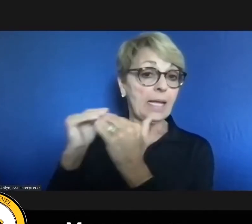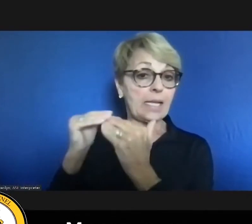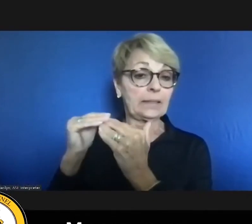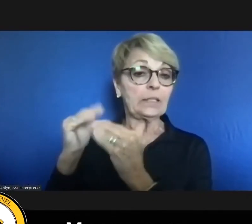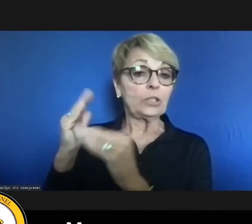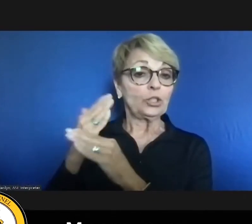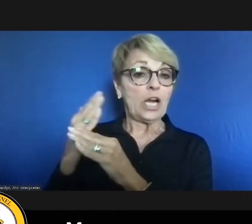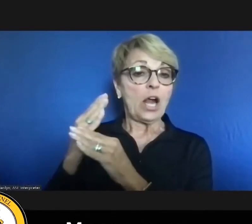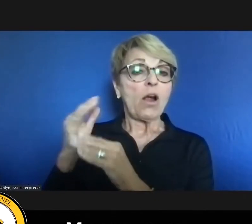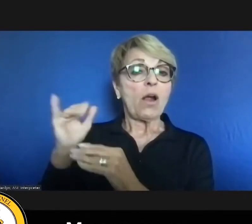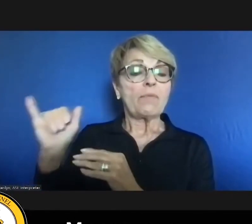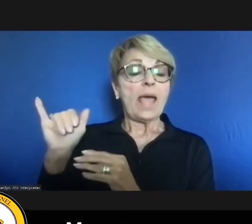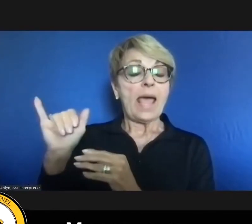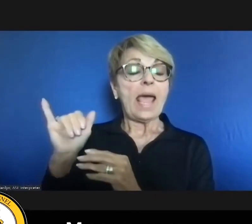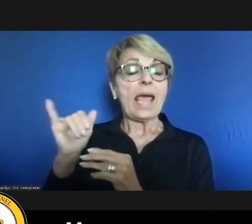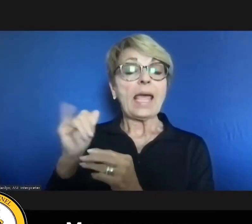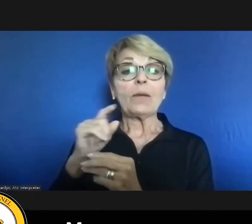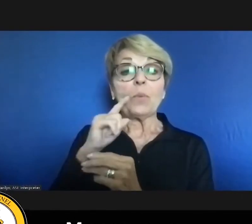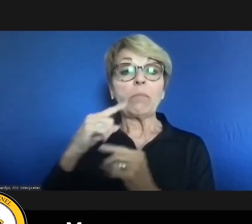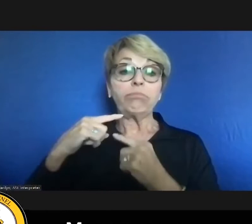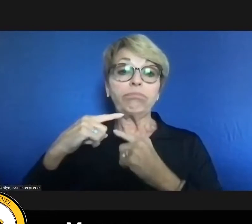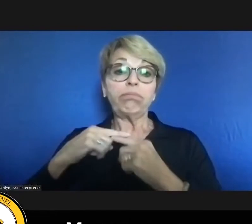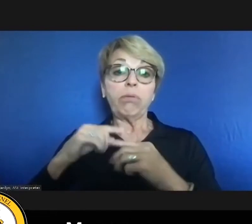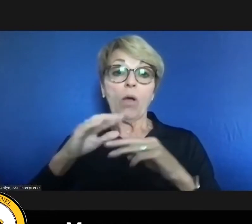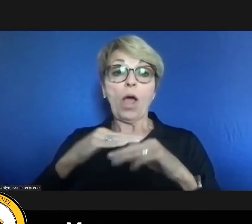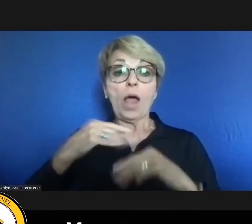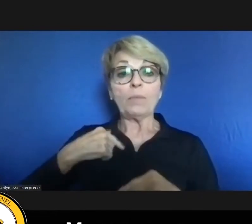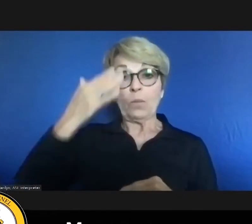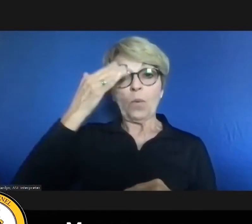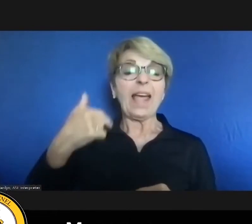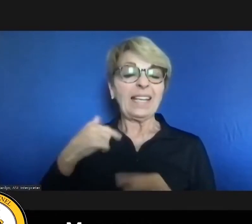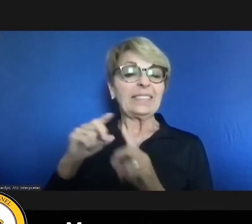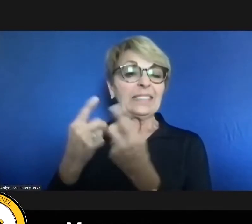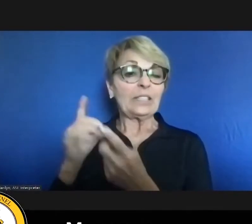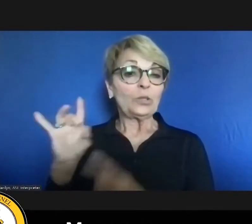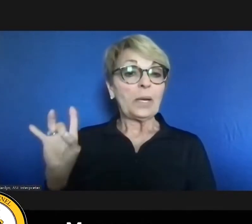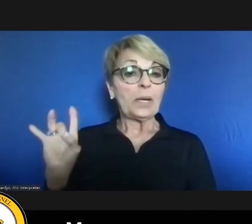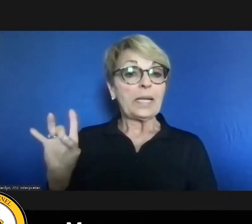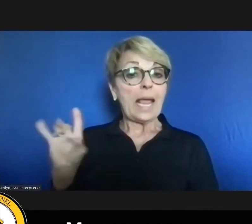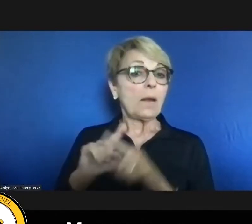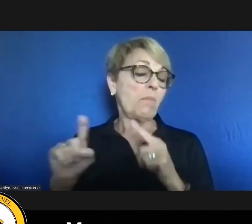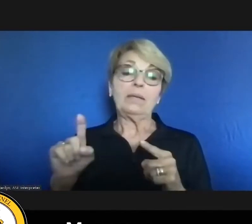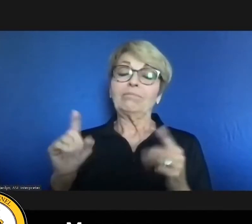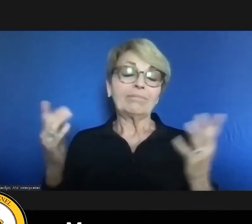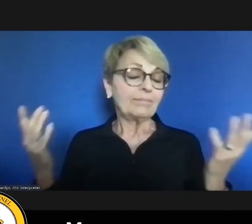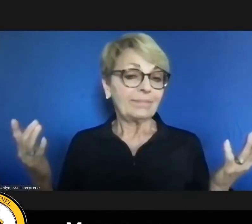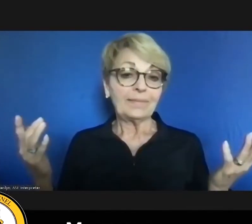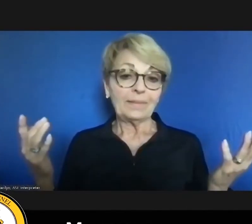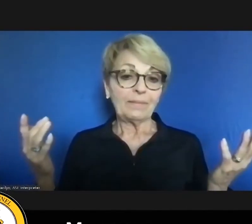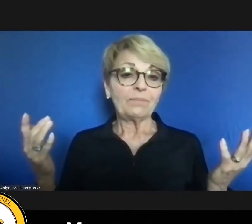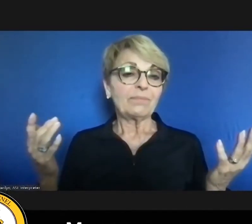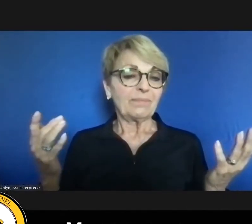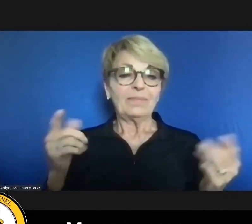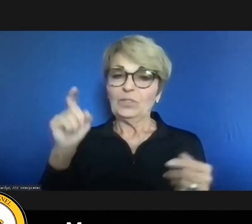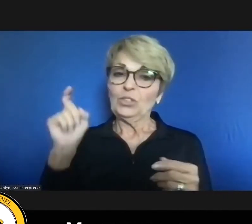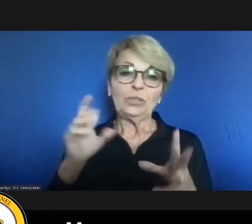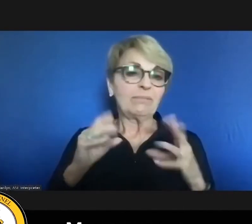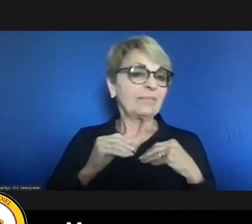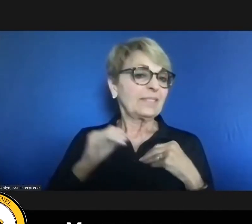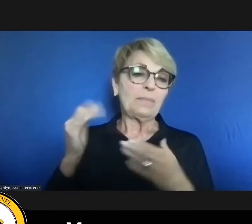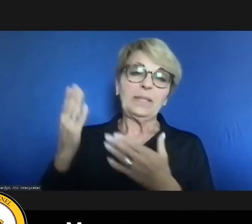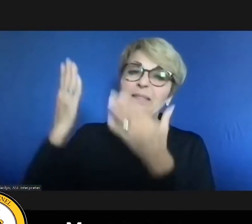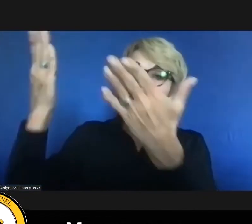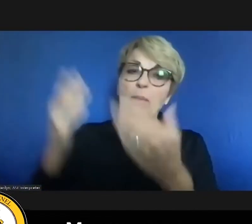also, as was stated, there is absolutely no reason to deny this nomination. It was